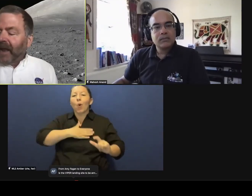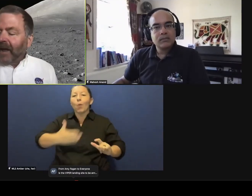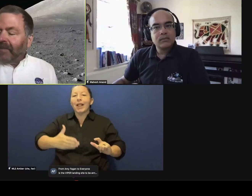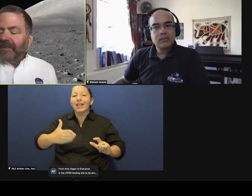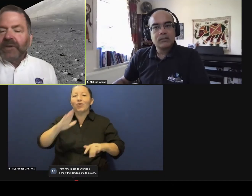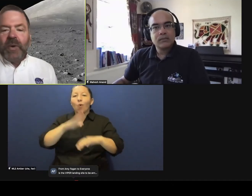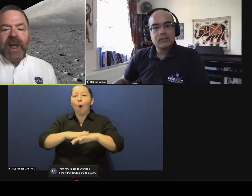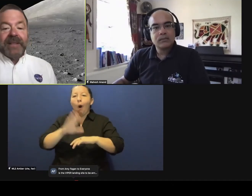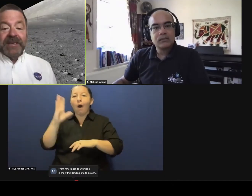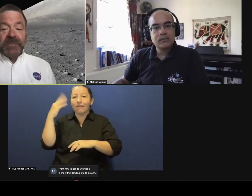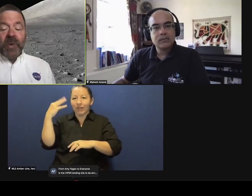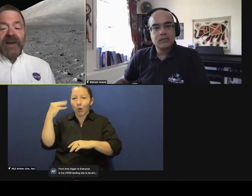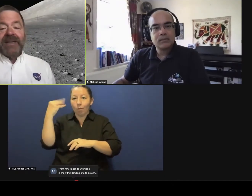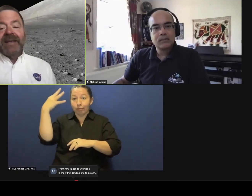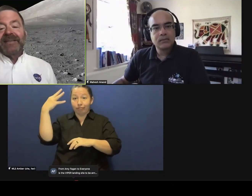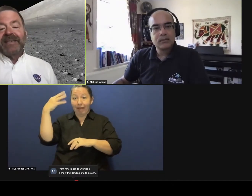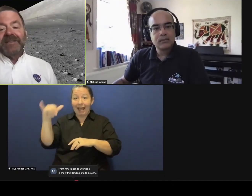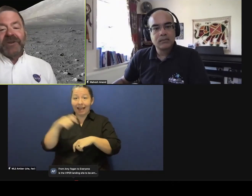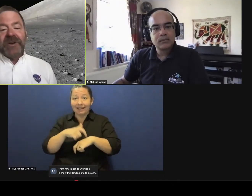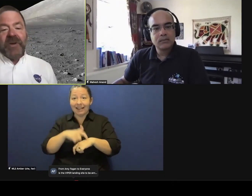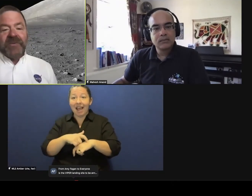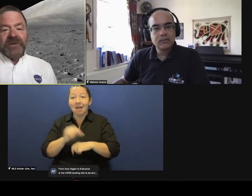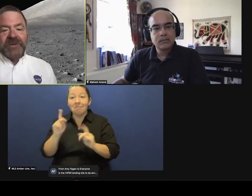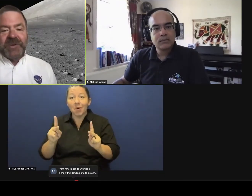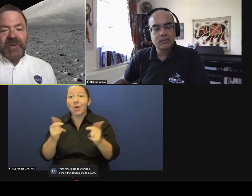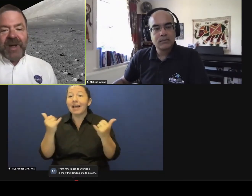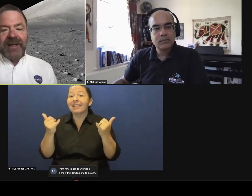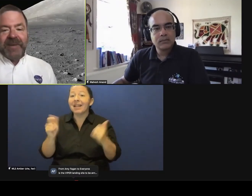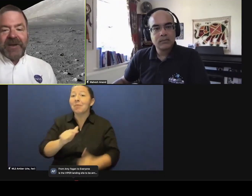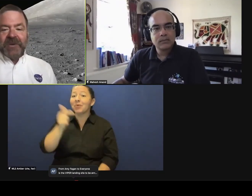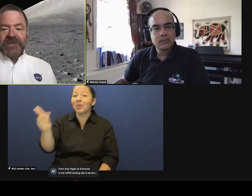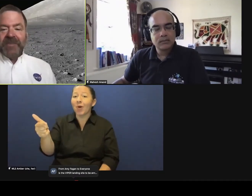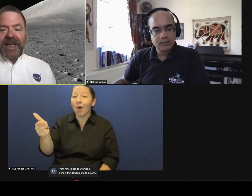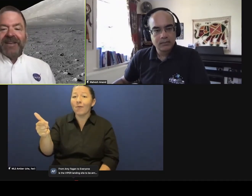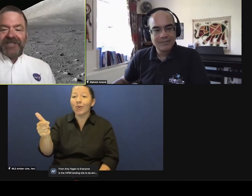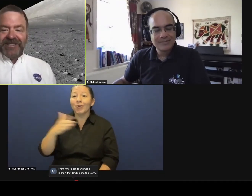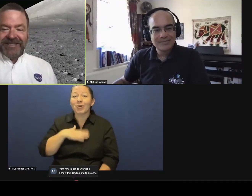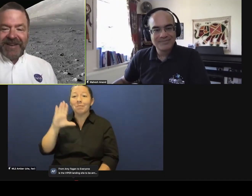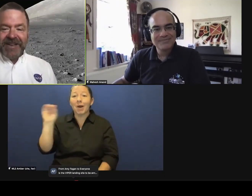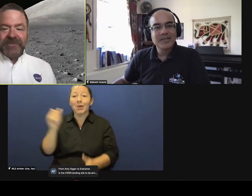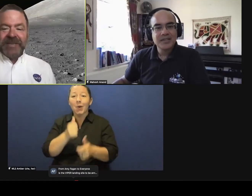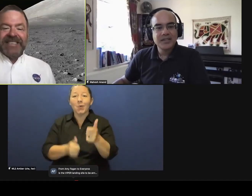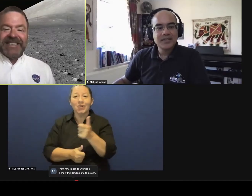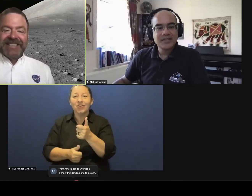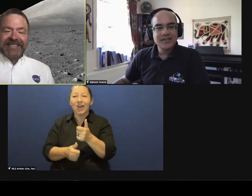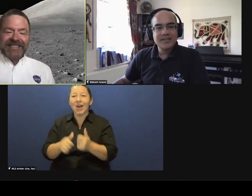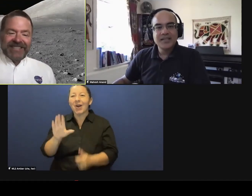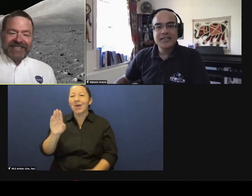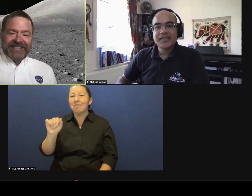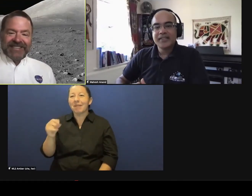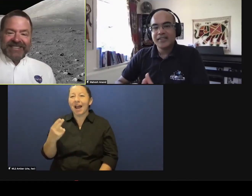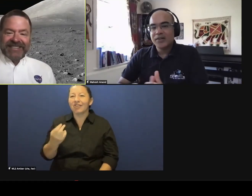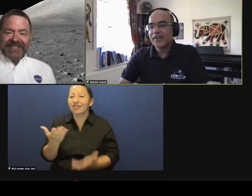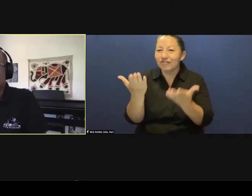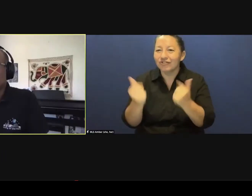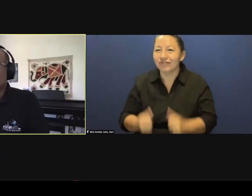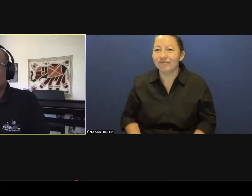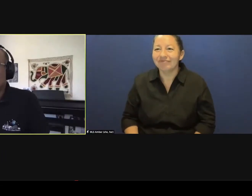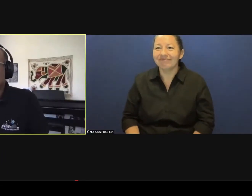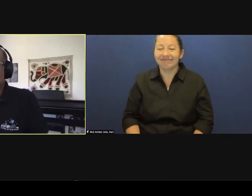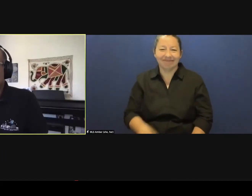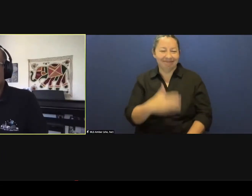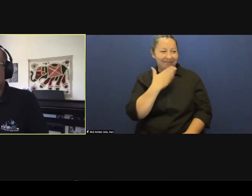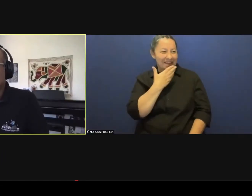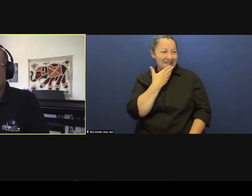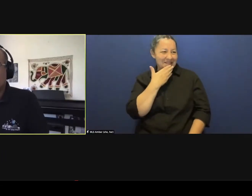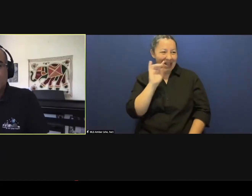point. So at this point, I'd like to turn it over to my co-chair, Mahesh. Mahesh, please. Thanks, Greg. Okay, so